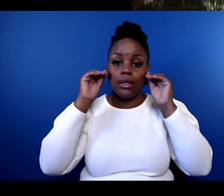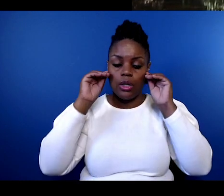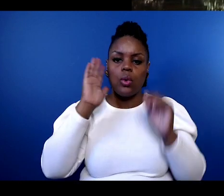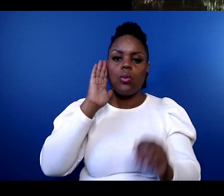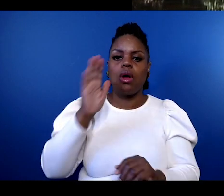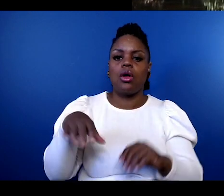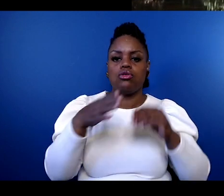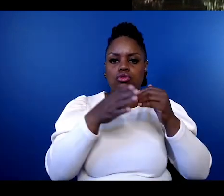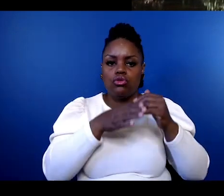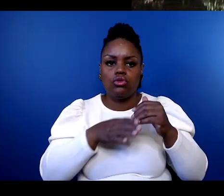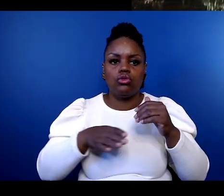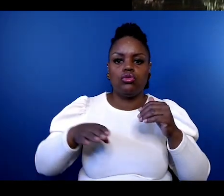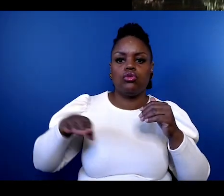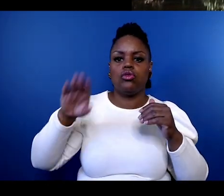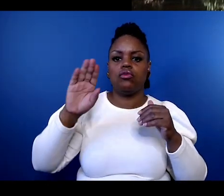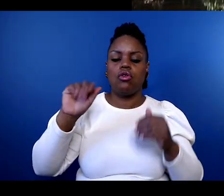Inhale as you arch,